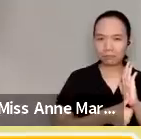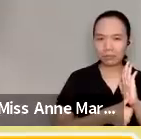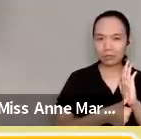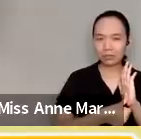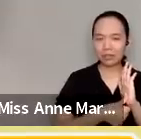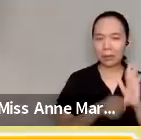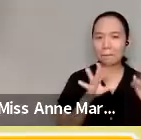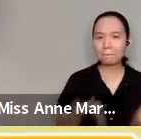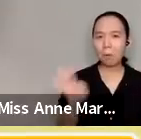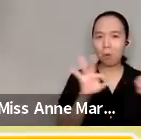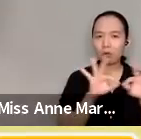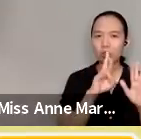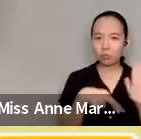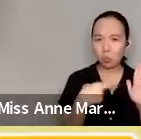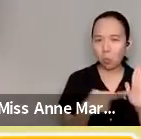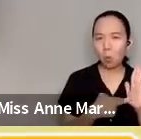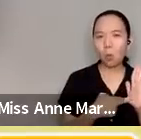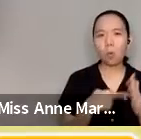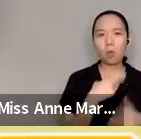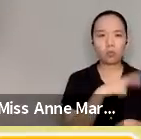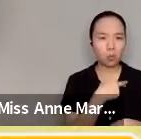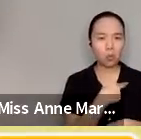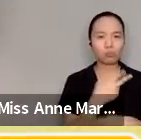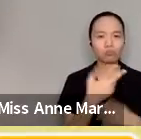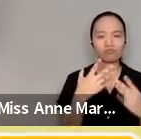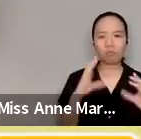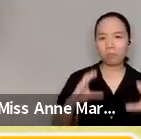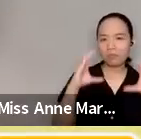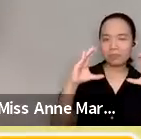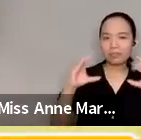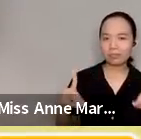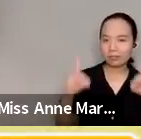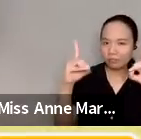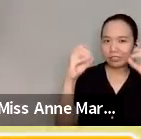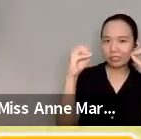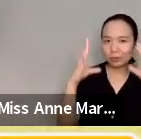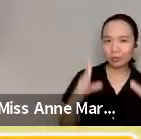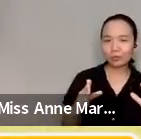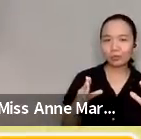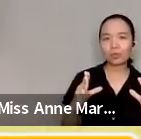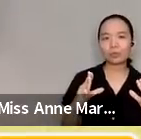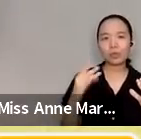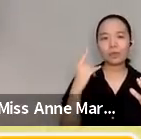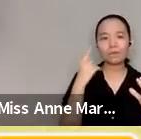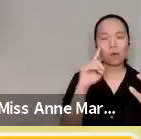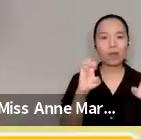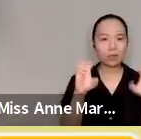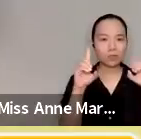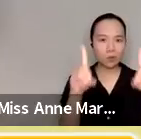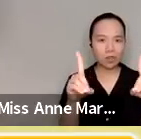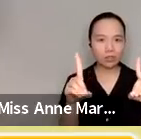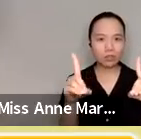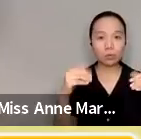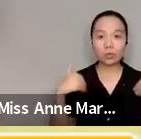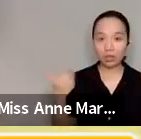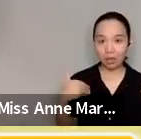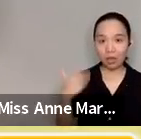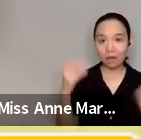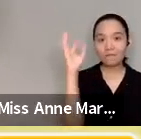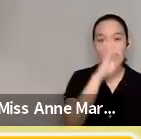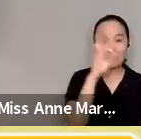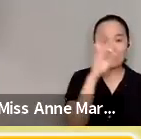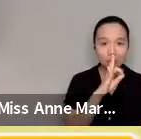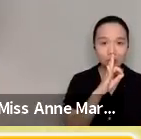role, commitment, and dedication of teachers in the delivery of education to young